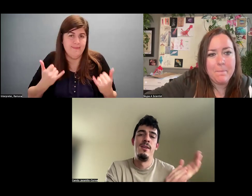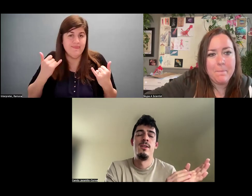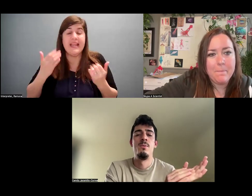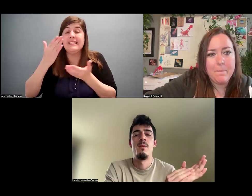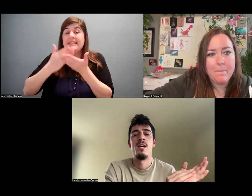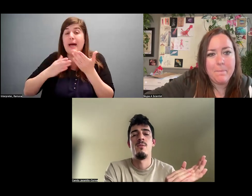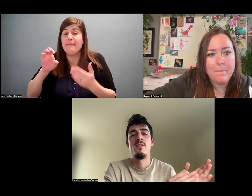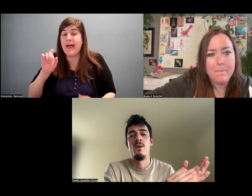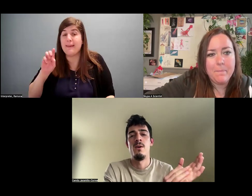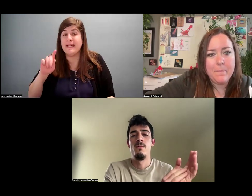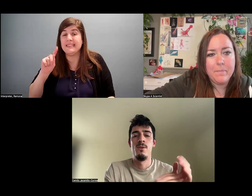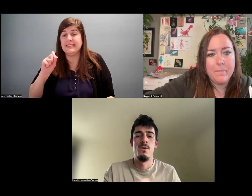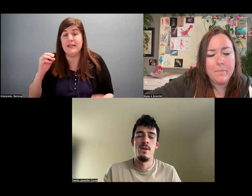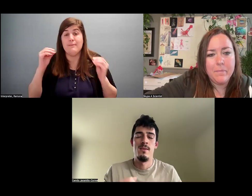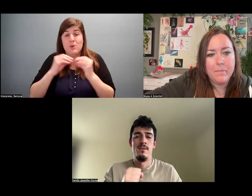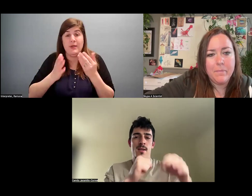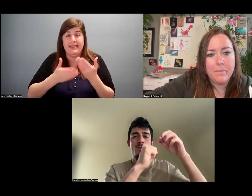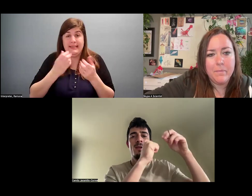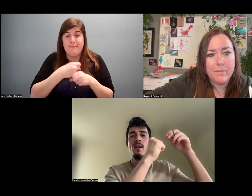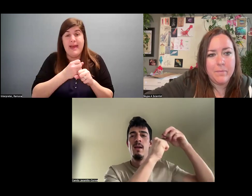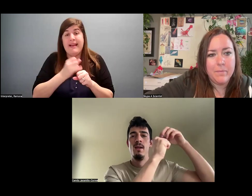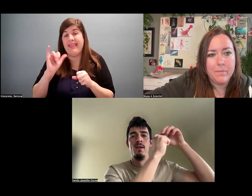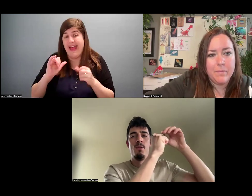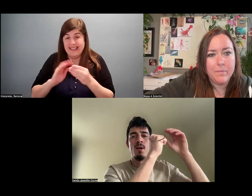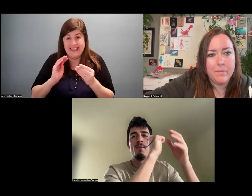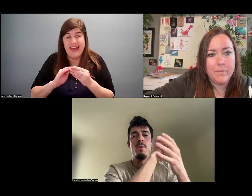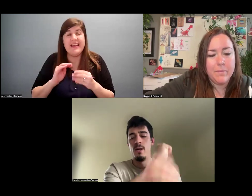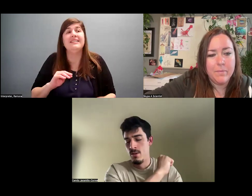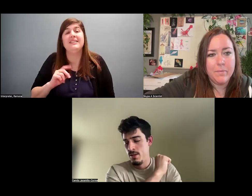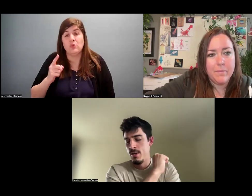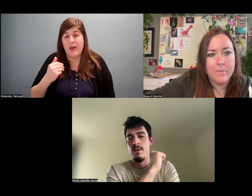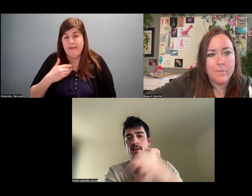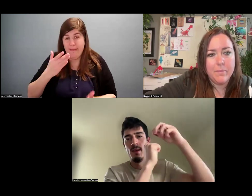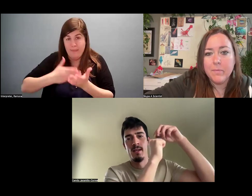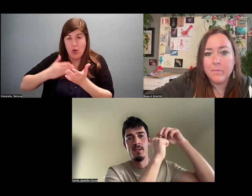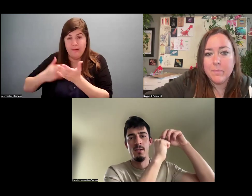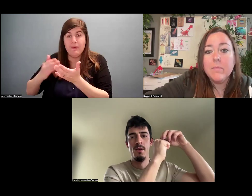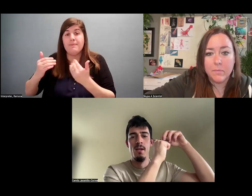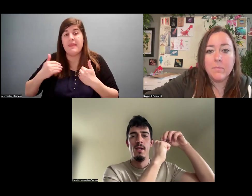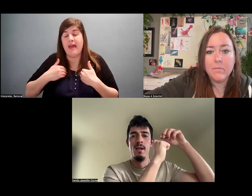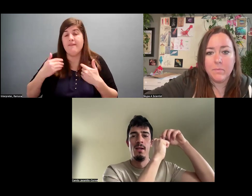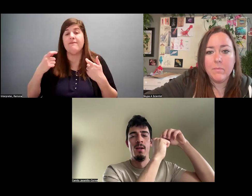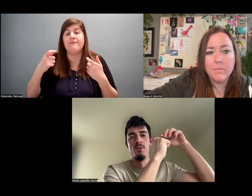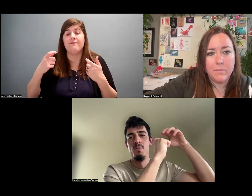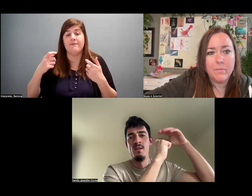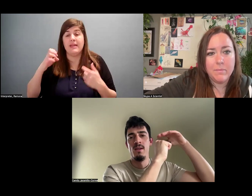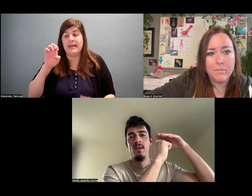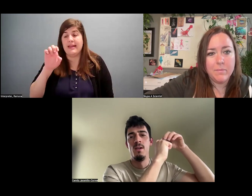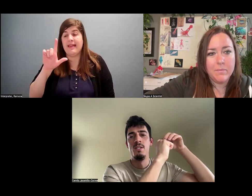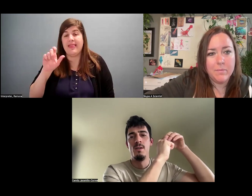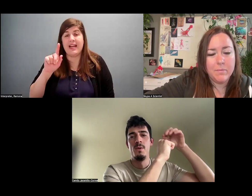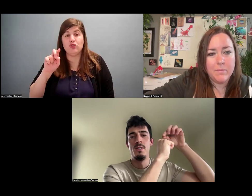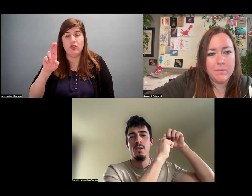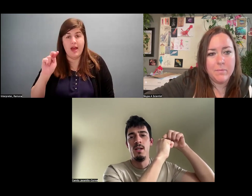elements are easier to make plasmas out of. So as I said, it was like you have the particle and you have like the electron. It also depends like